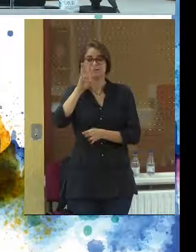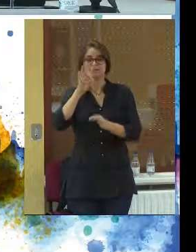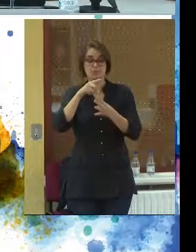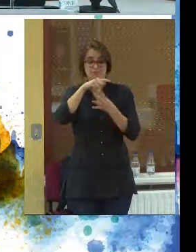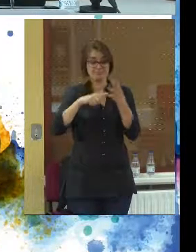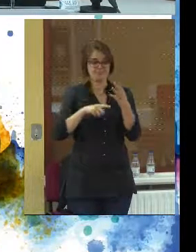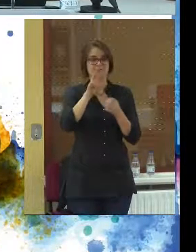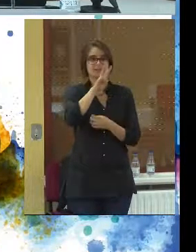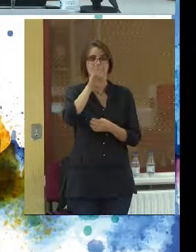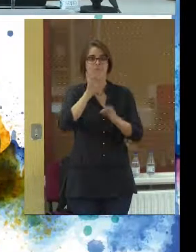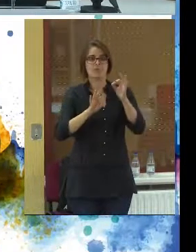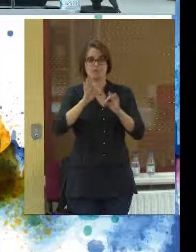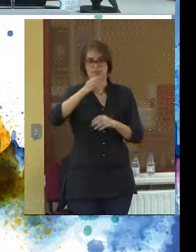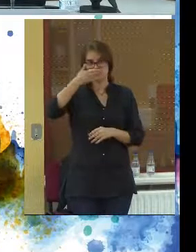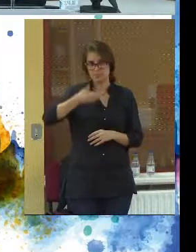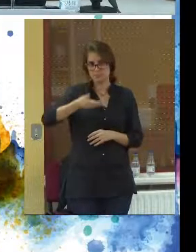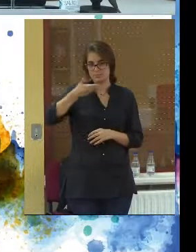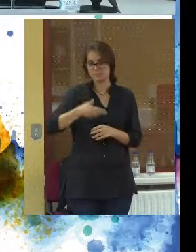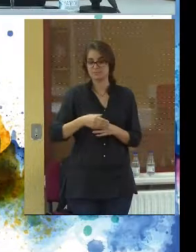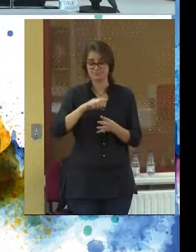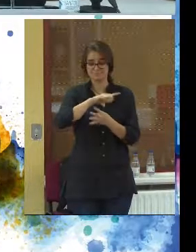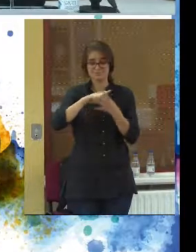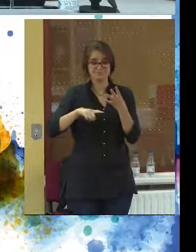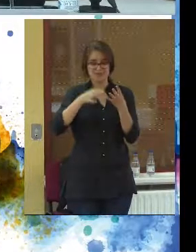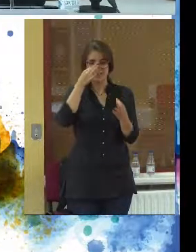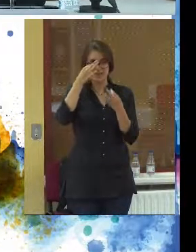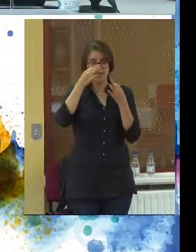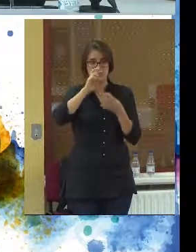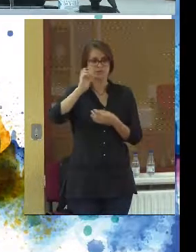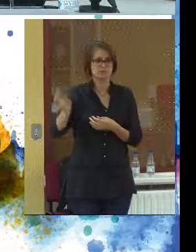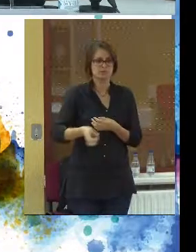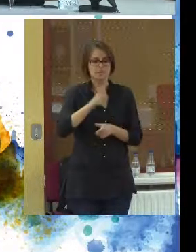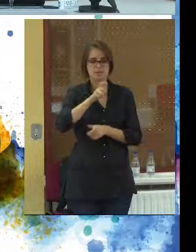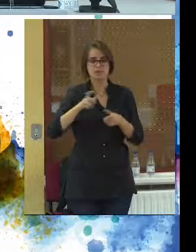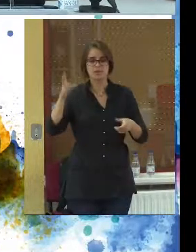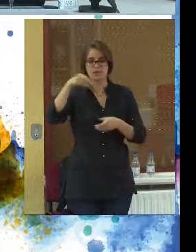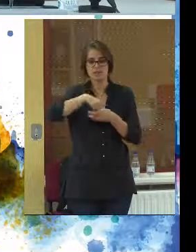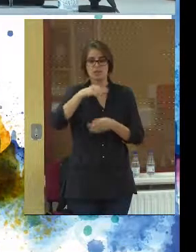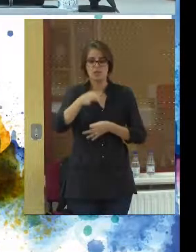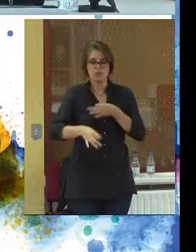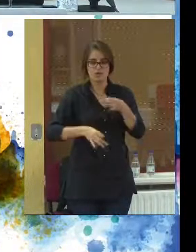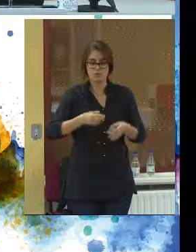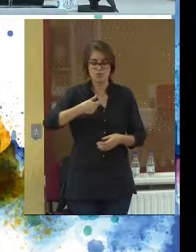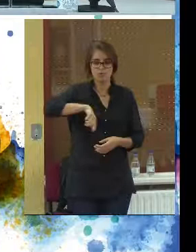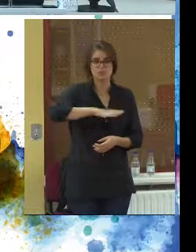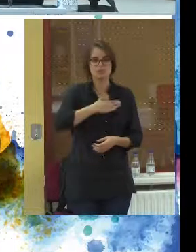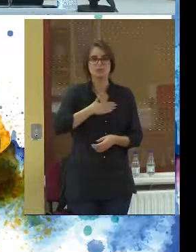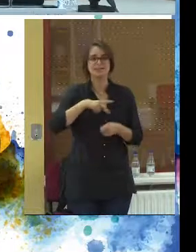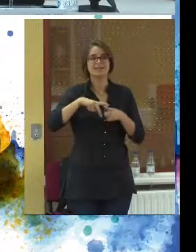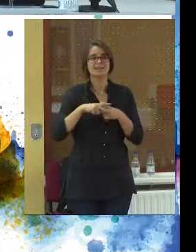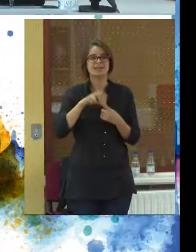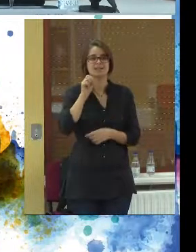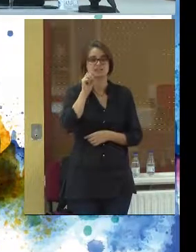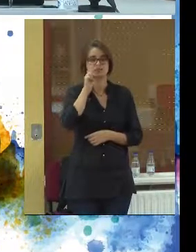and 2% intellectual disabilities. There's a great variety in our organization. We